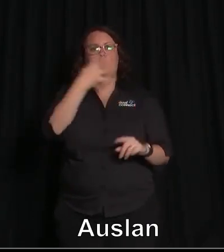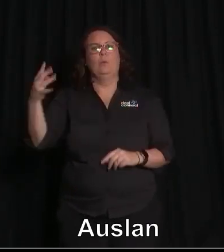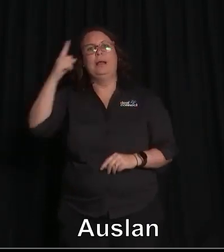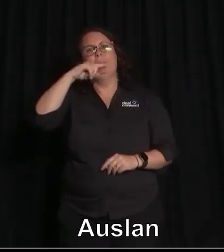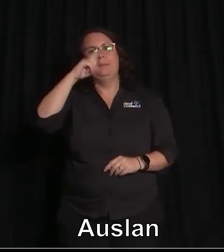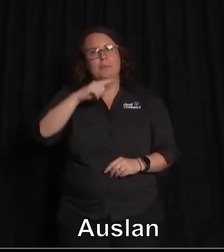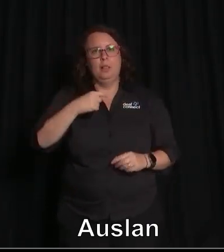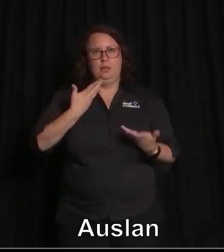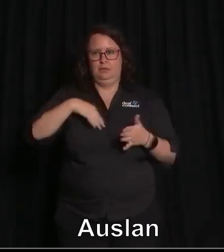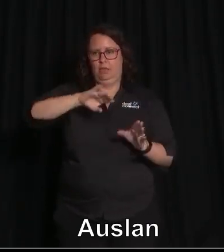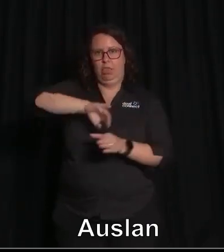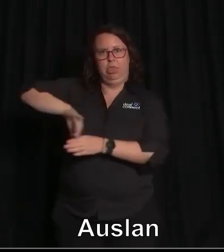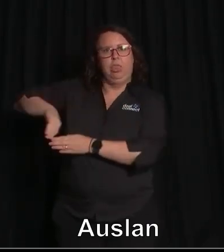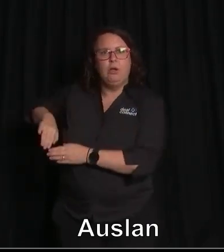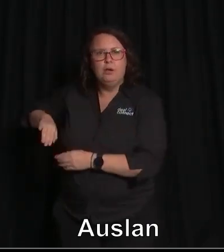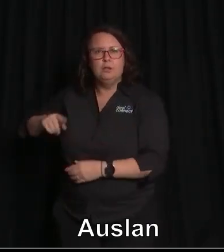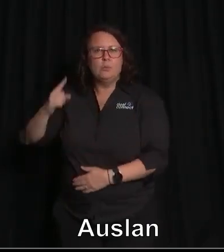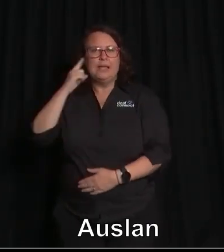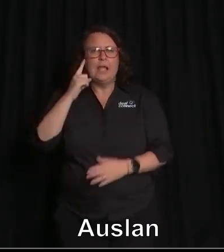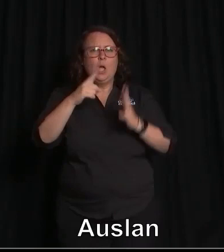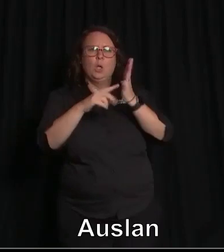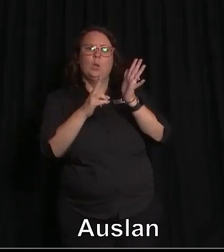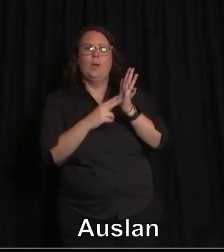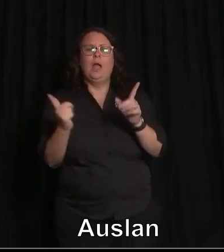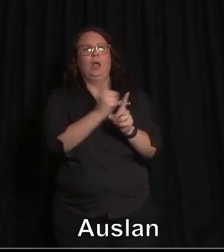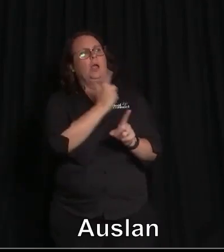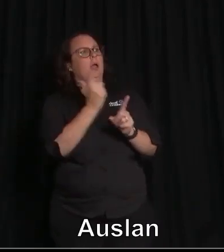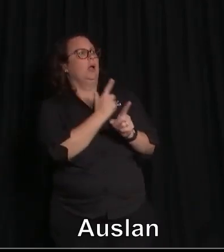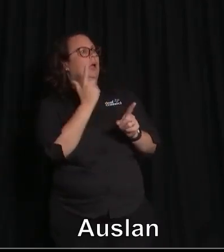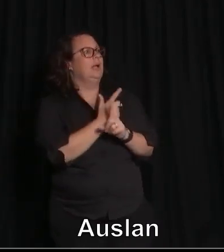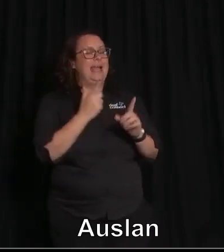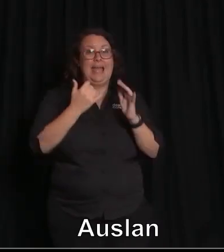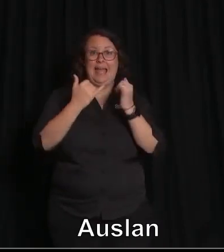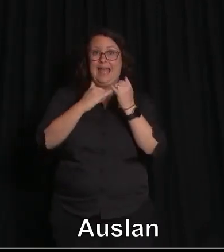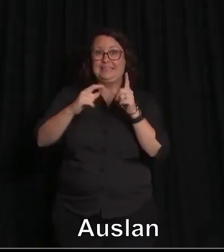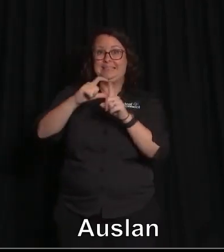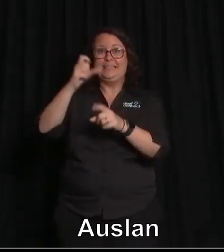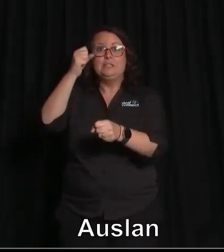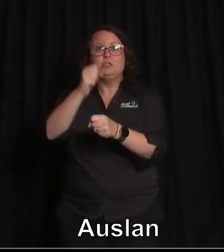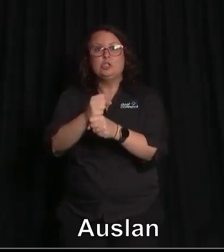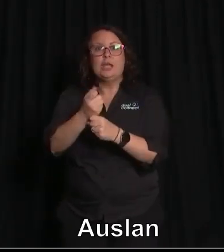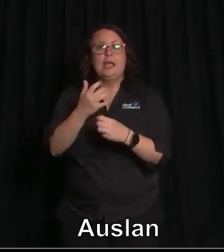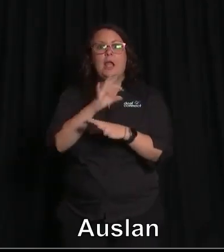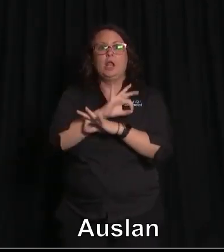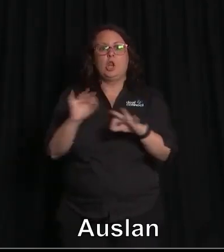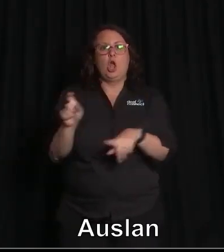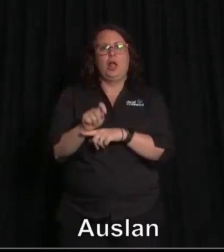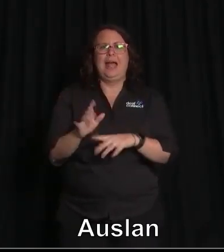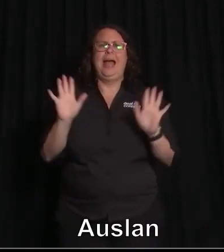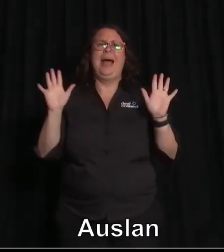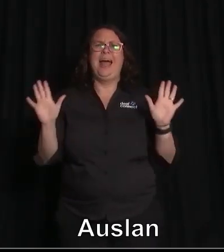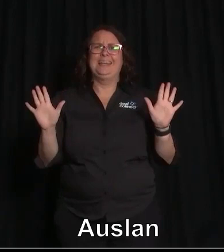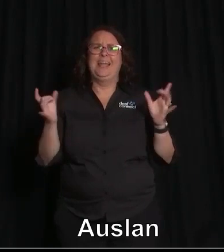and excluded. So when you hear all that UN rhetoric about the SDGs and leave no one behind, honey,